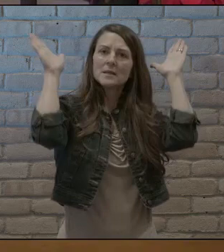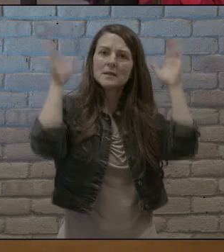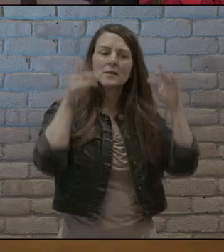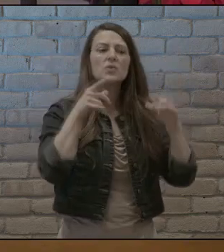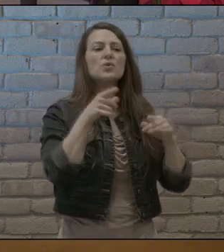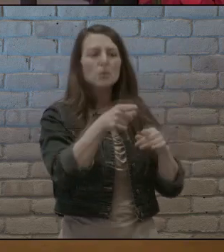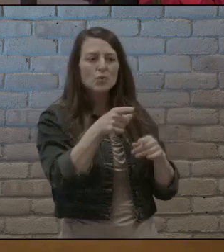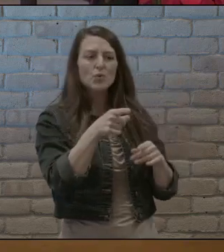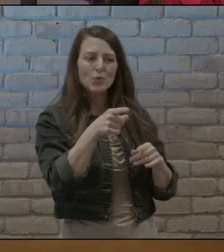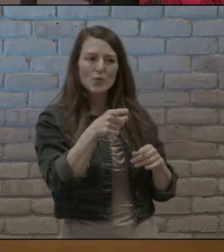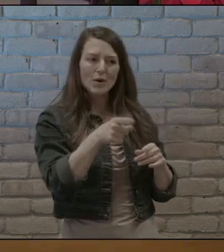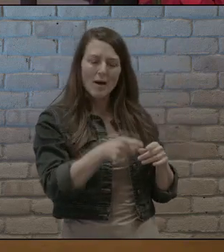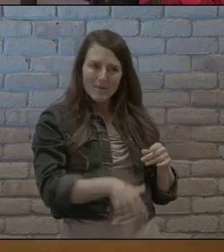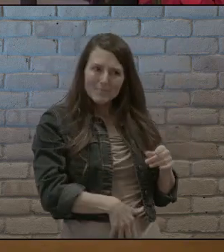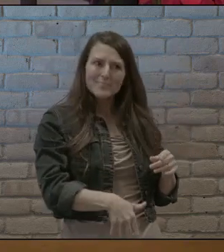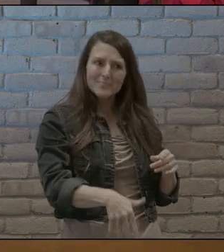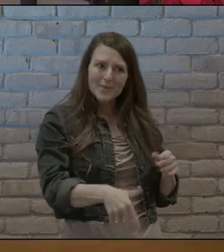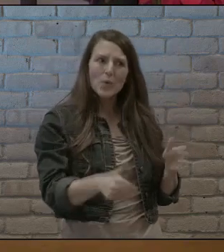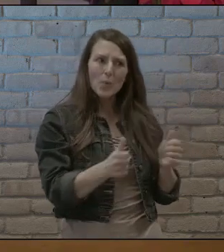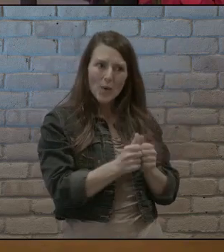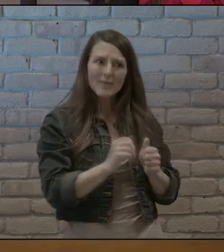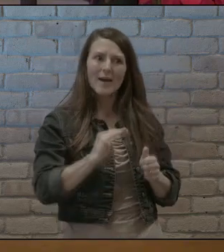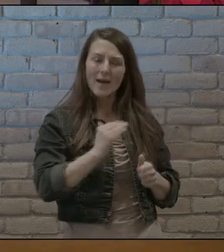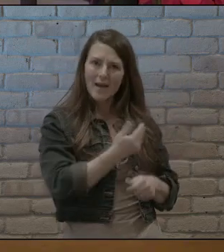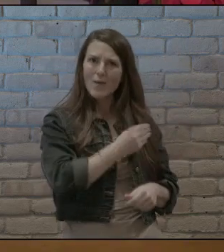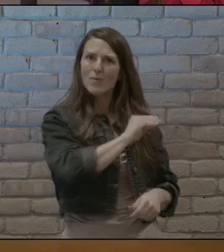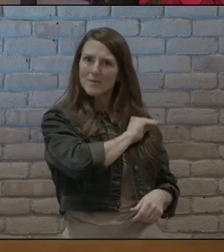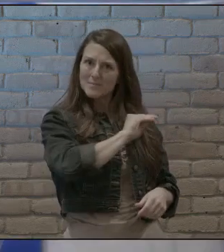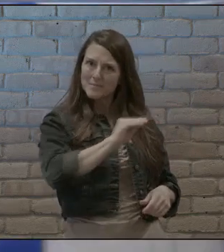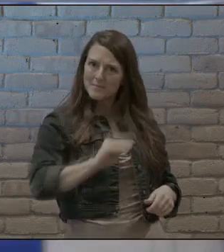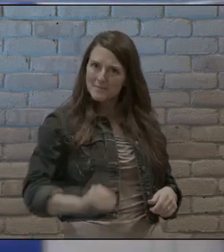is that you are carrying the Lord.